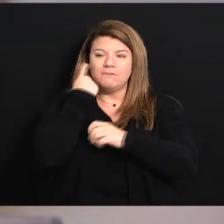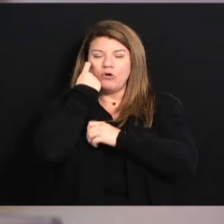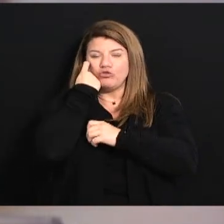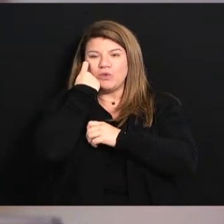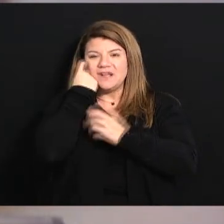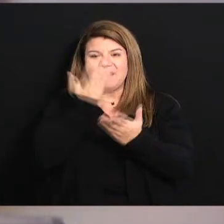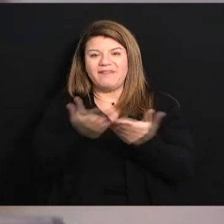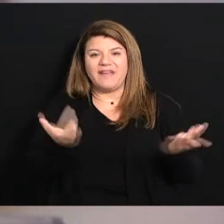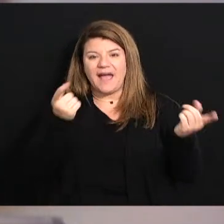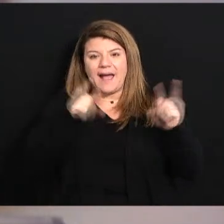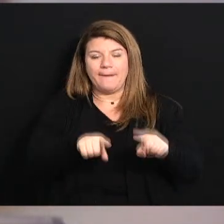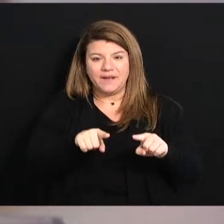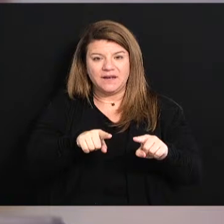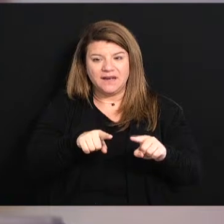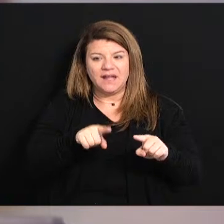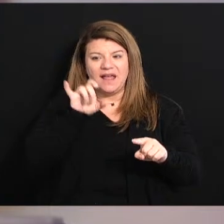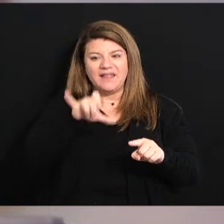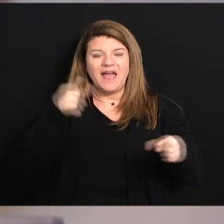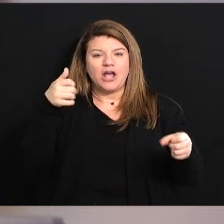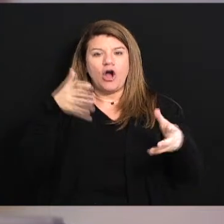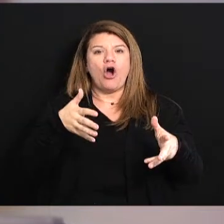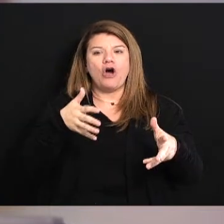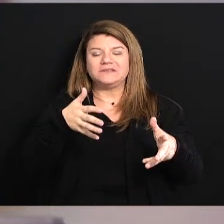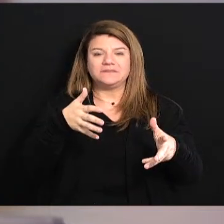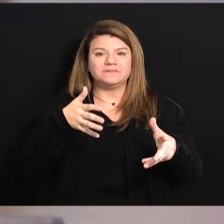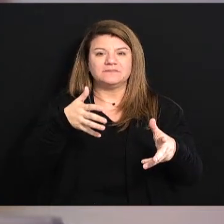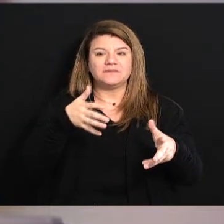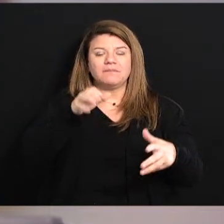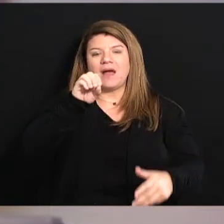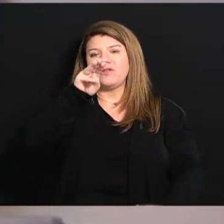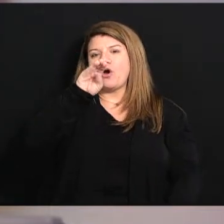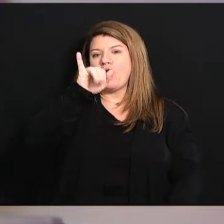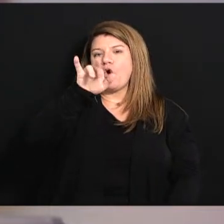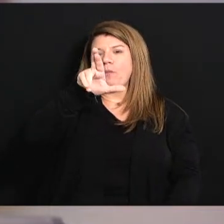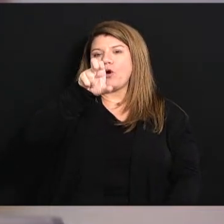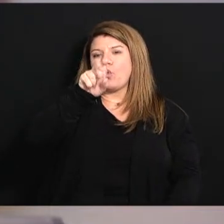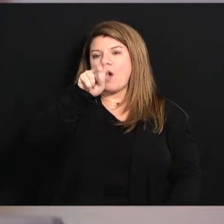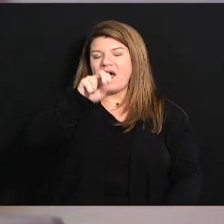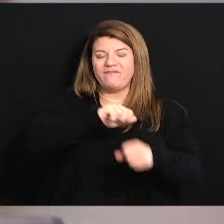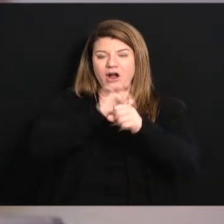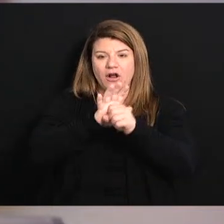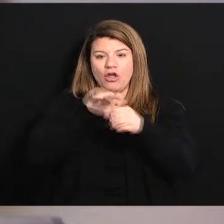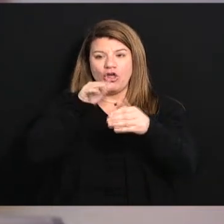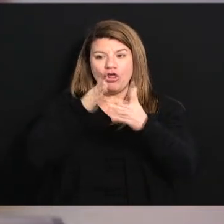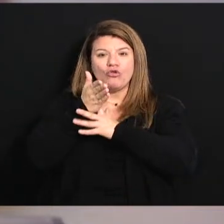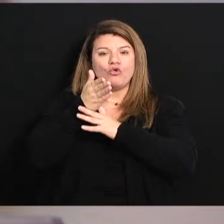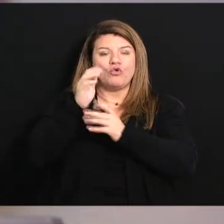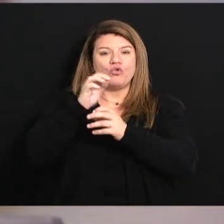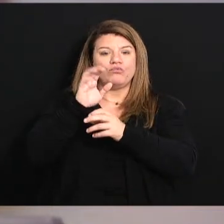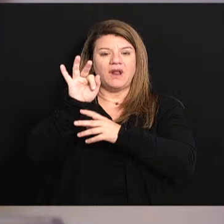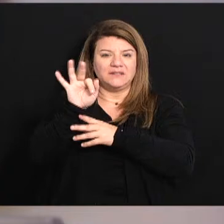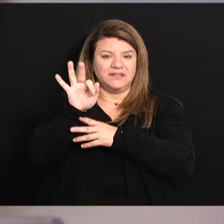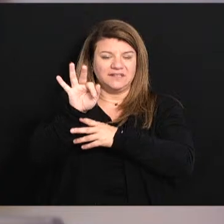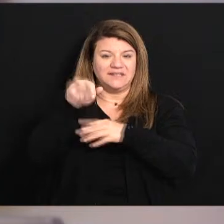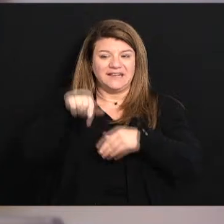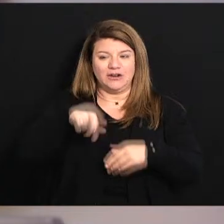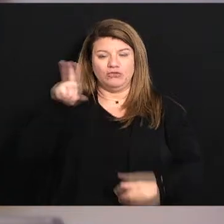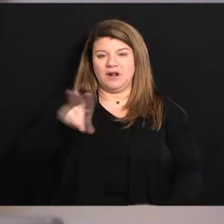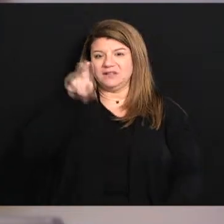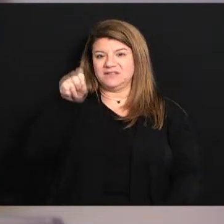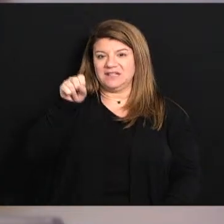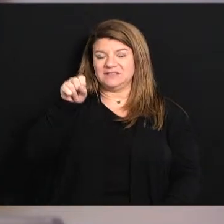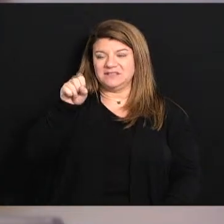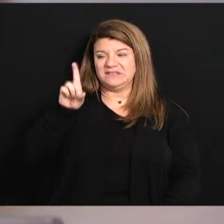had, the wave that was caused by the Omicron variant of COVID-19. In the United States in